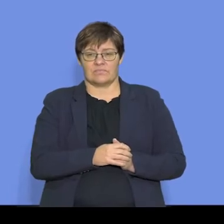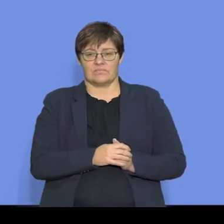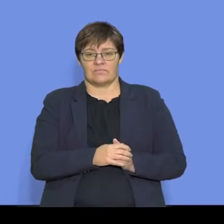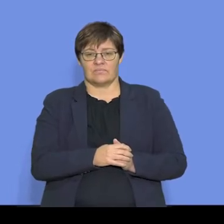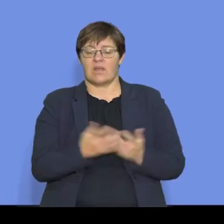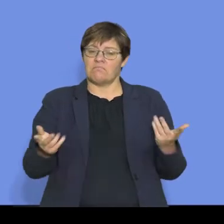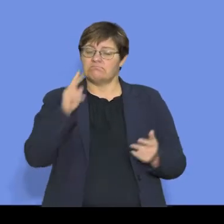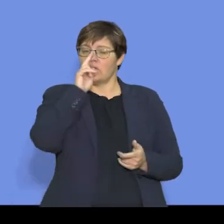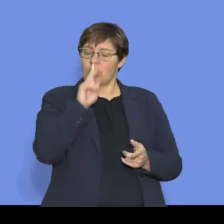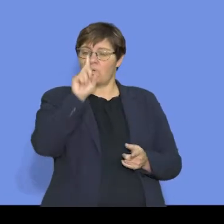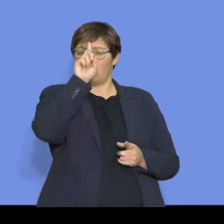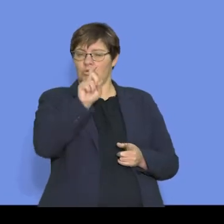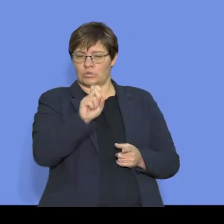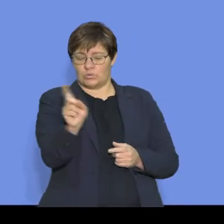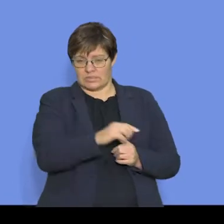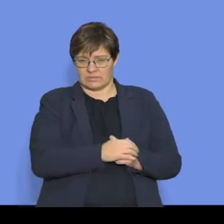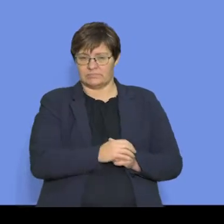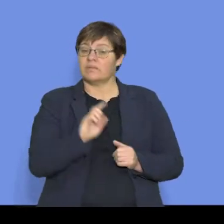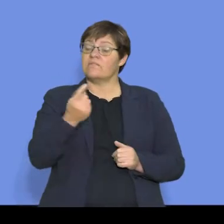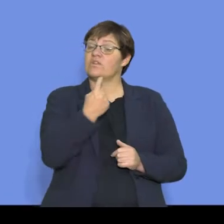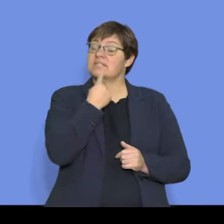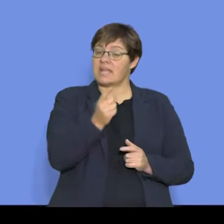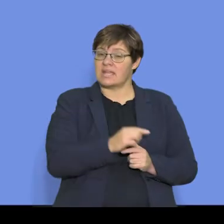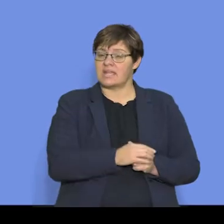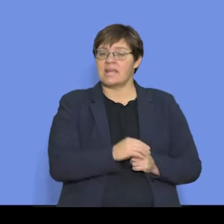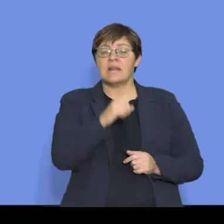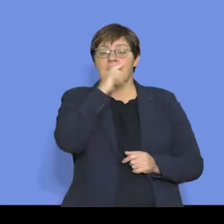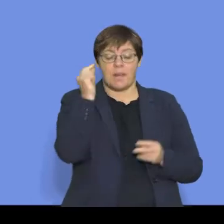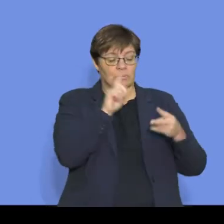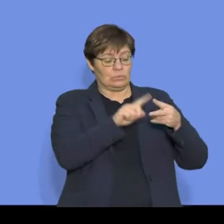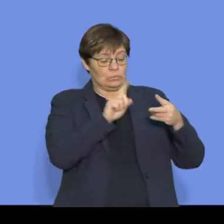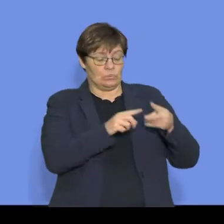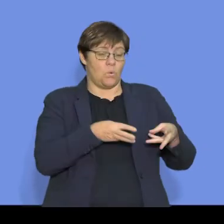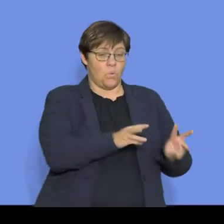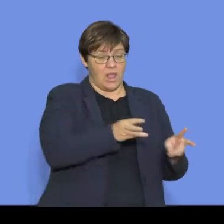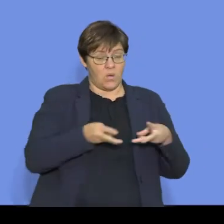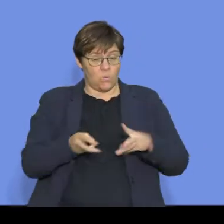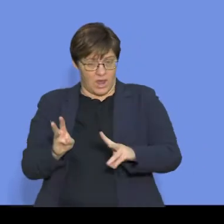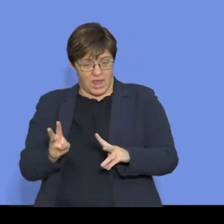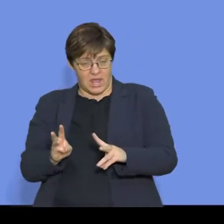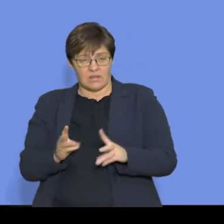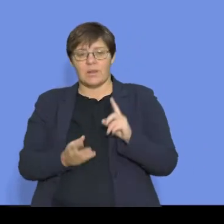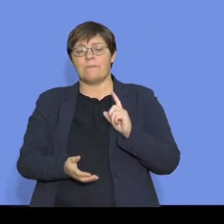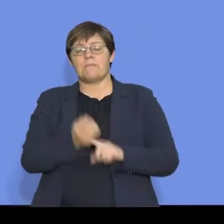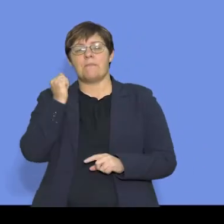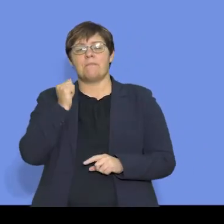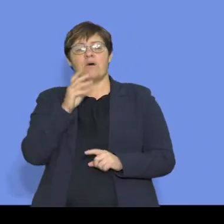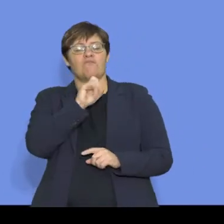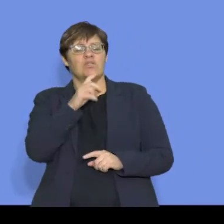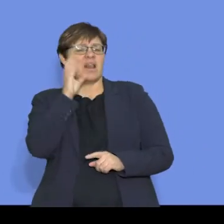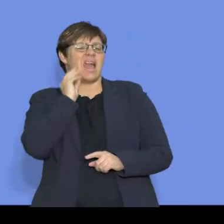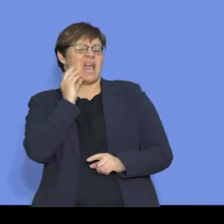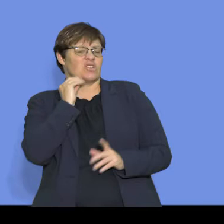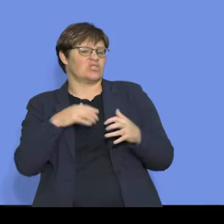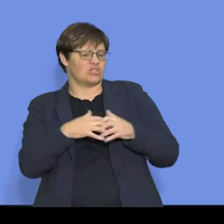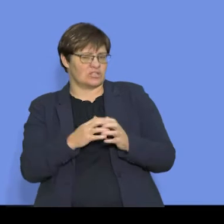Okay, now let's have a look at the questions. First question says, name 2 methods used to determine